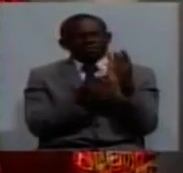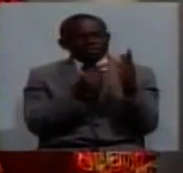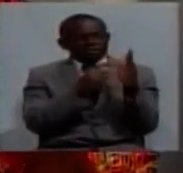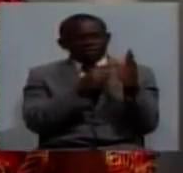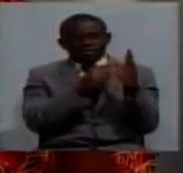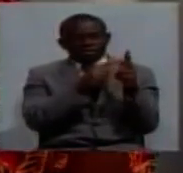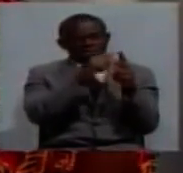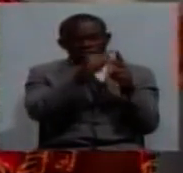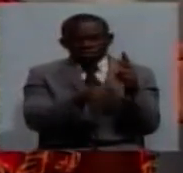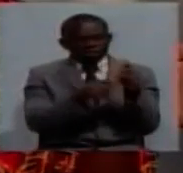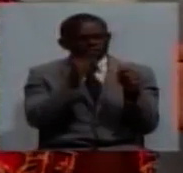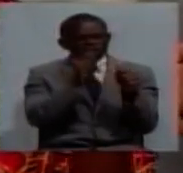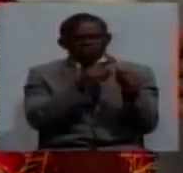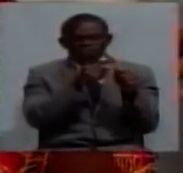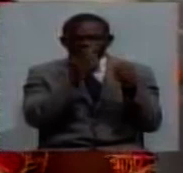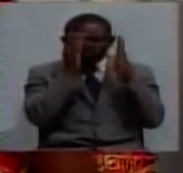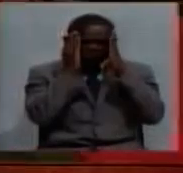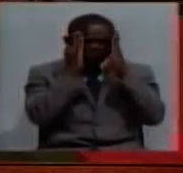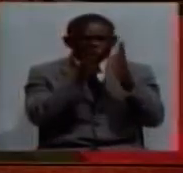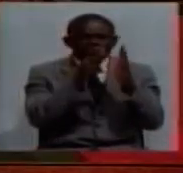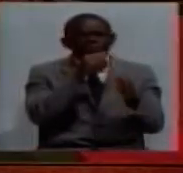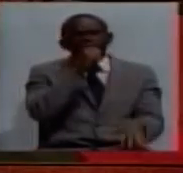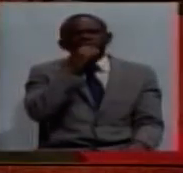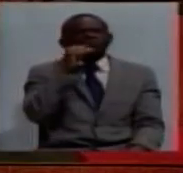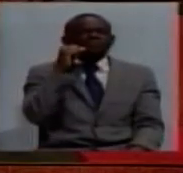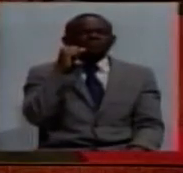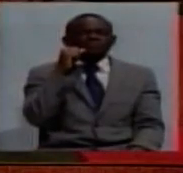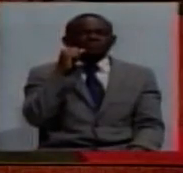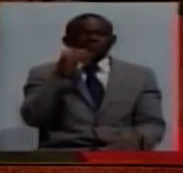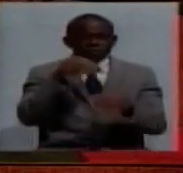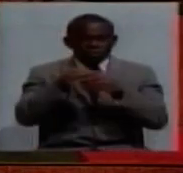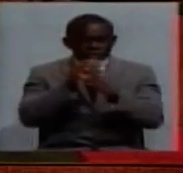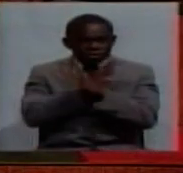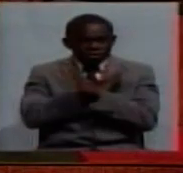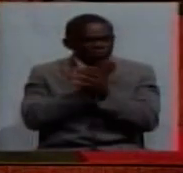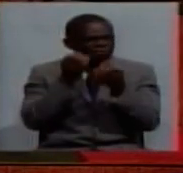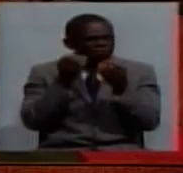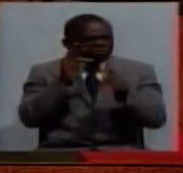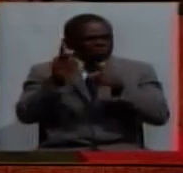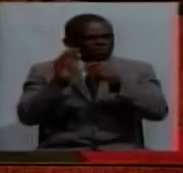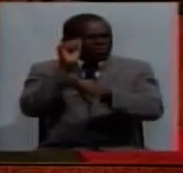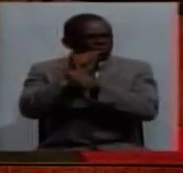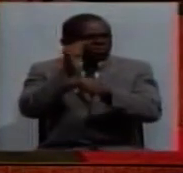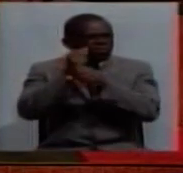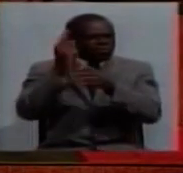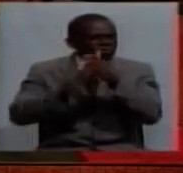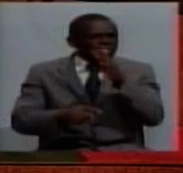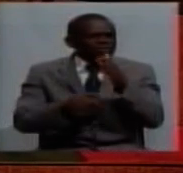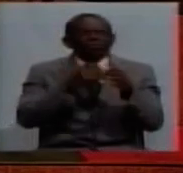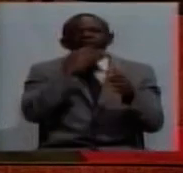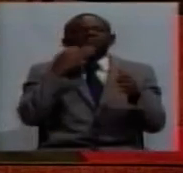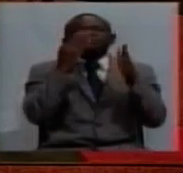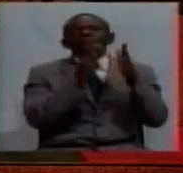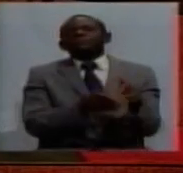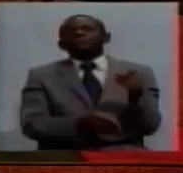agriculture. And because agriculture employs bulk of our people in this country, but we don't want them to remain at the peasant level or